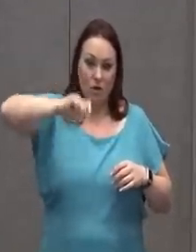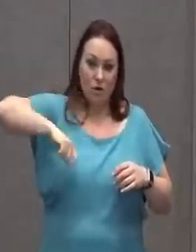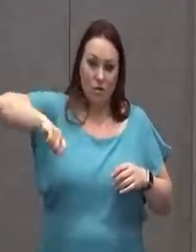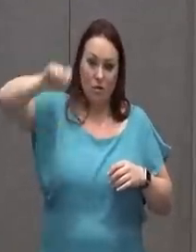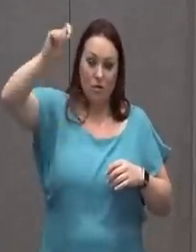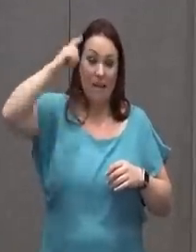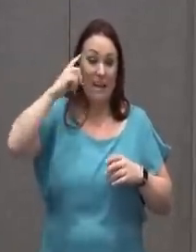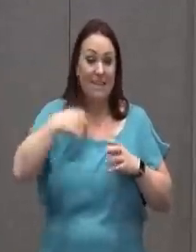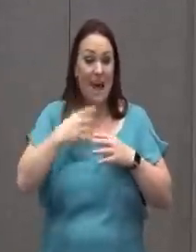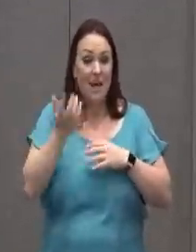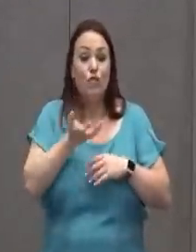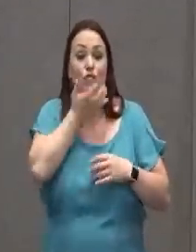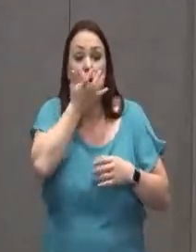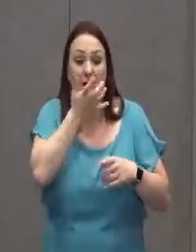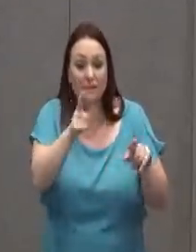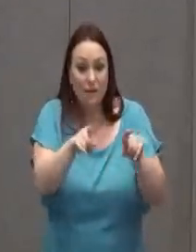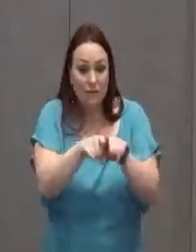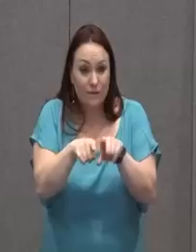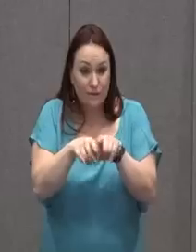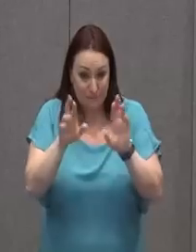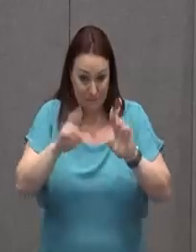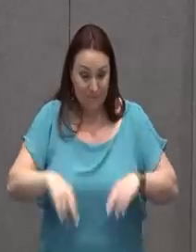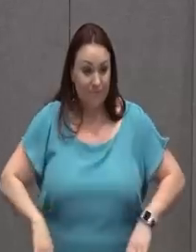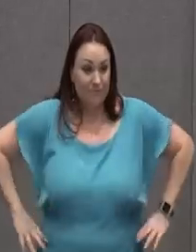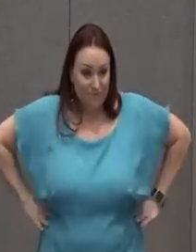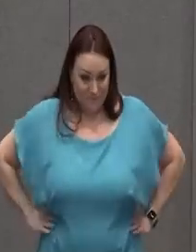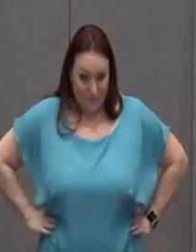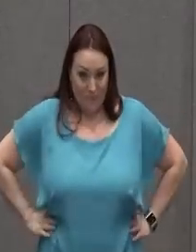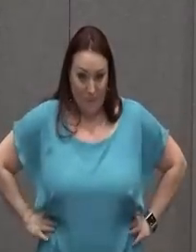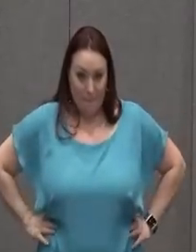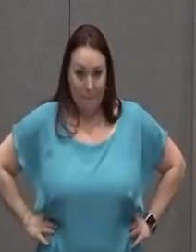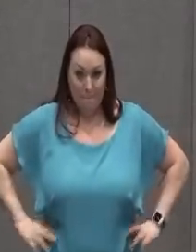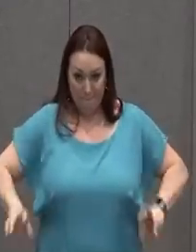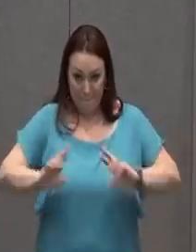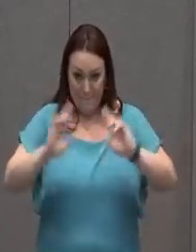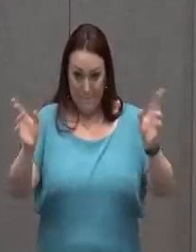grass as well. Can't wait to investigate. Yes. All right.